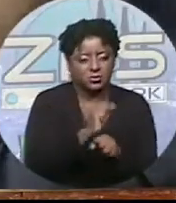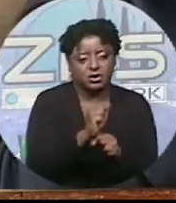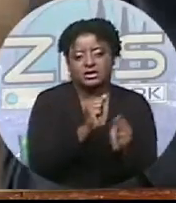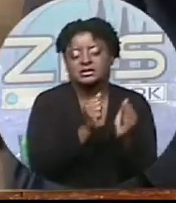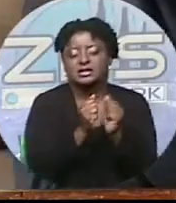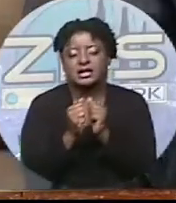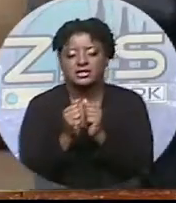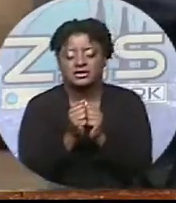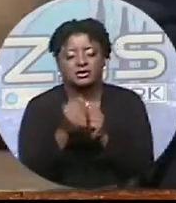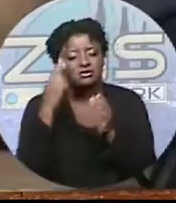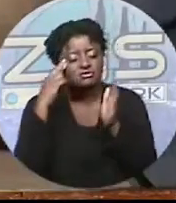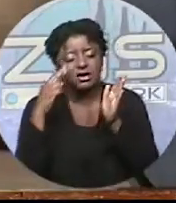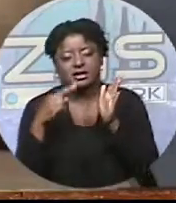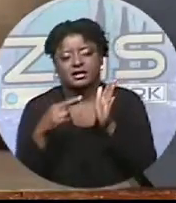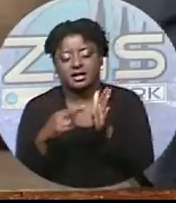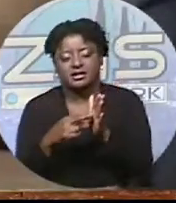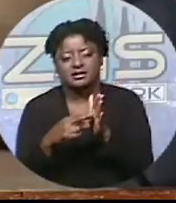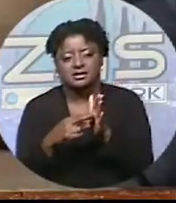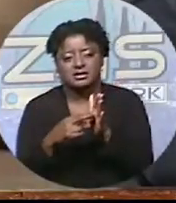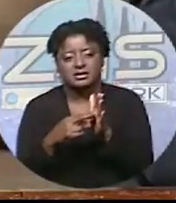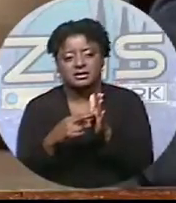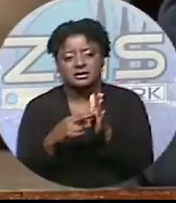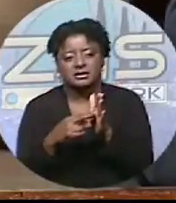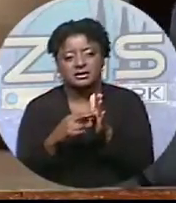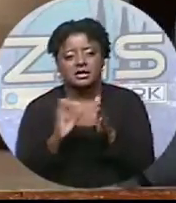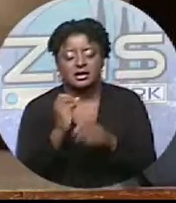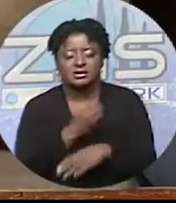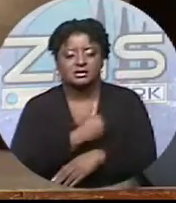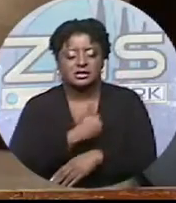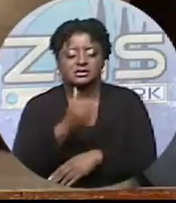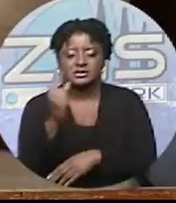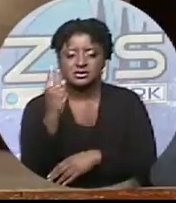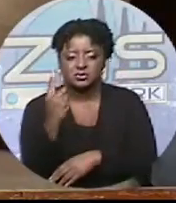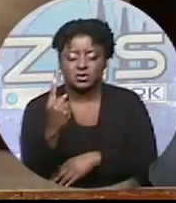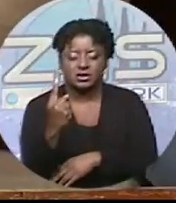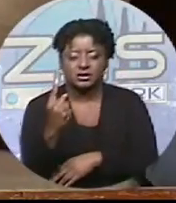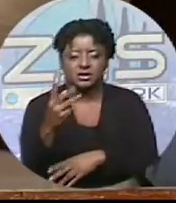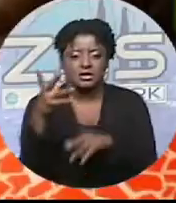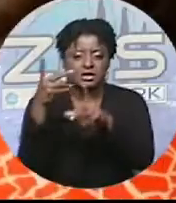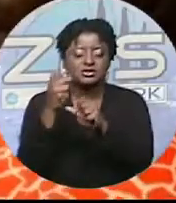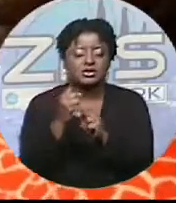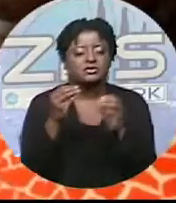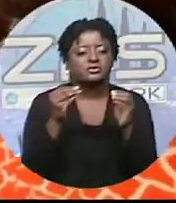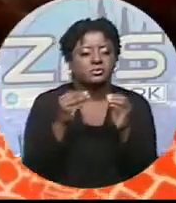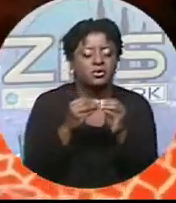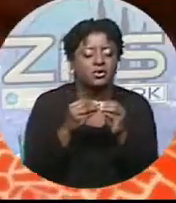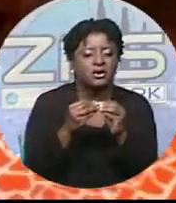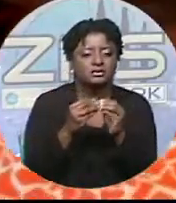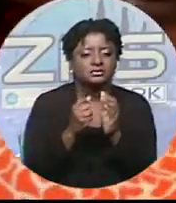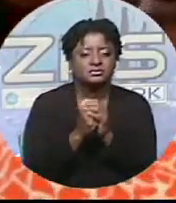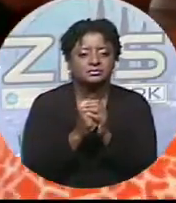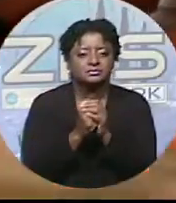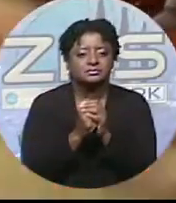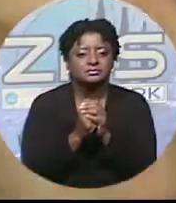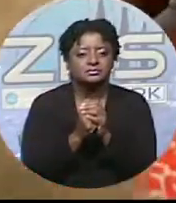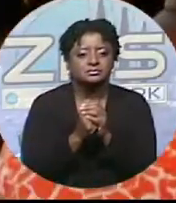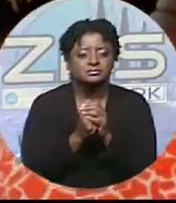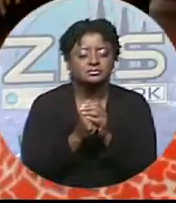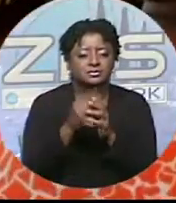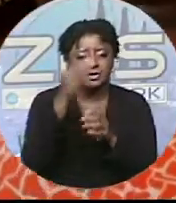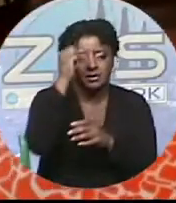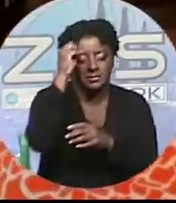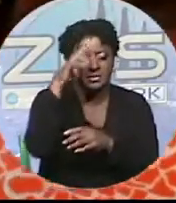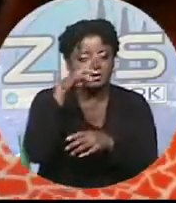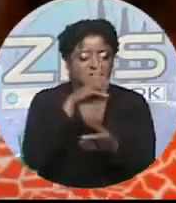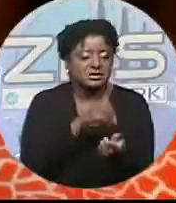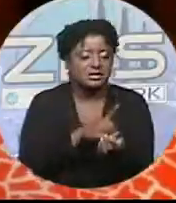together and recognizing ourselves as one will achieve more. As Deputy Prime Minister Mr. Davis pledged the